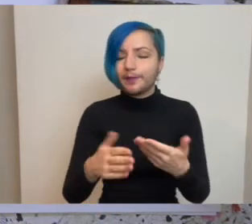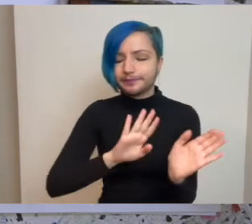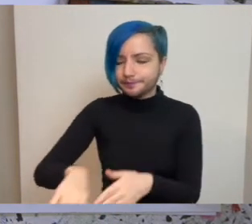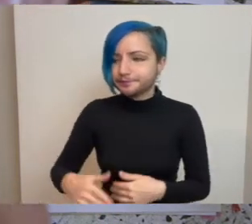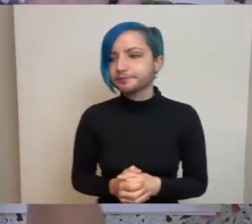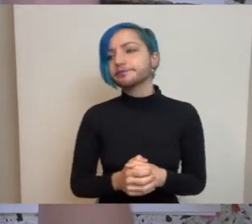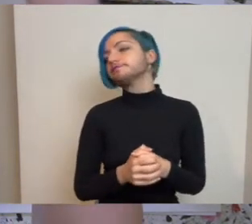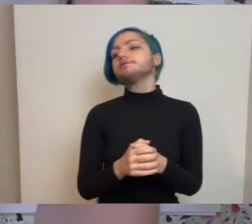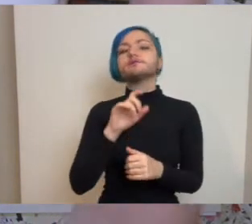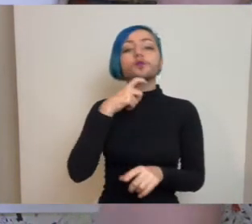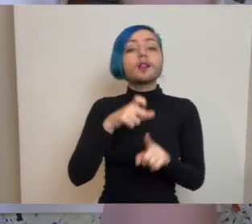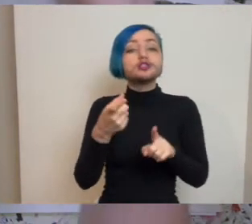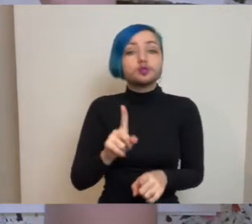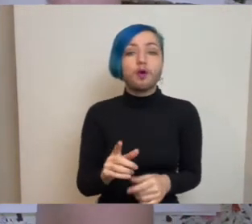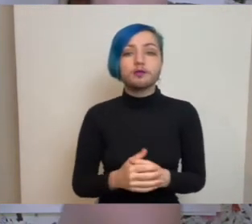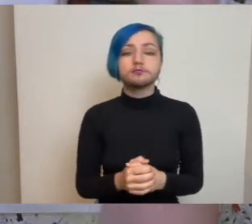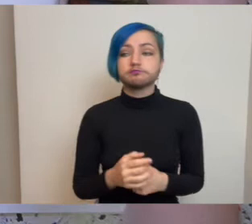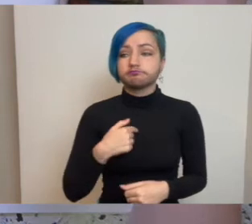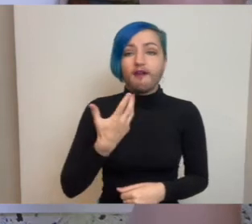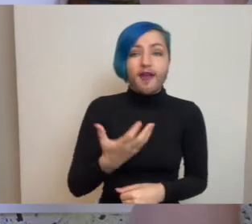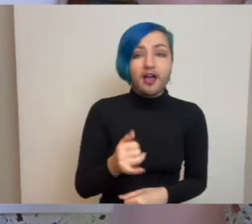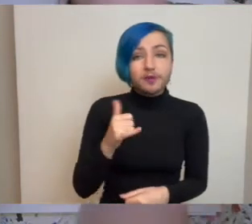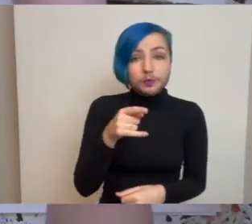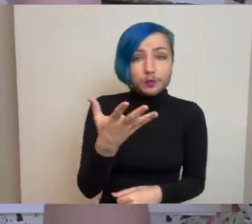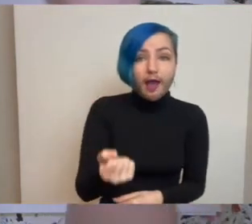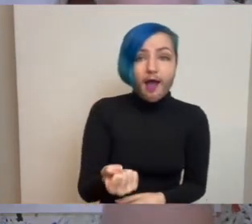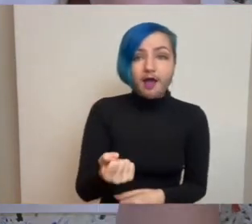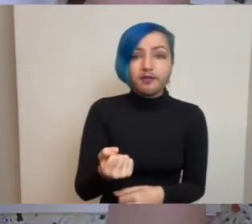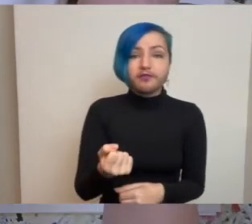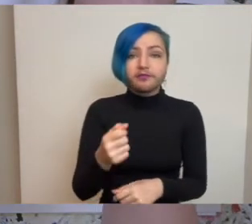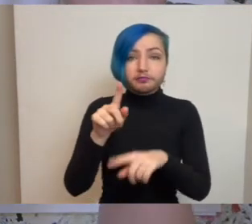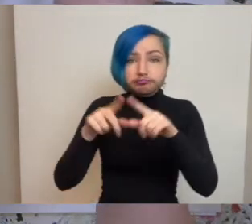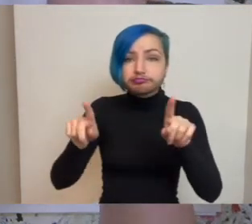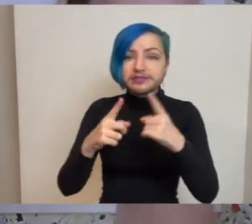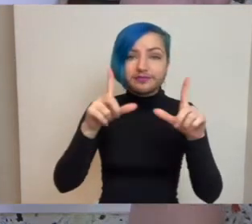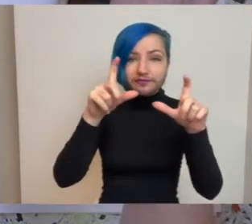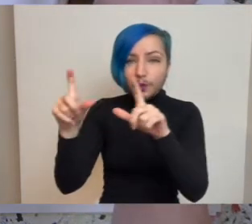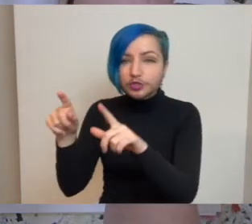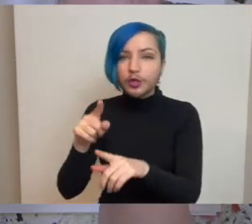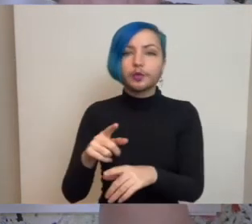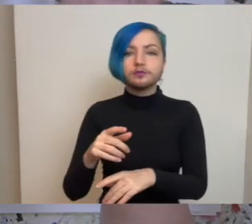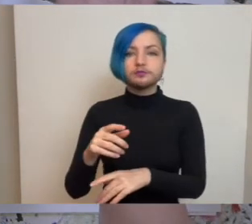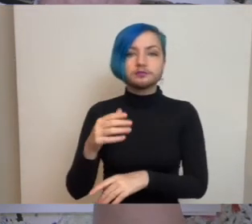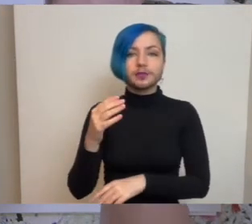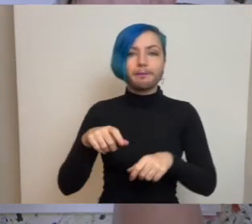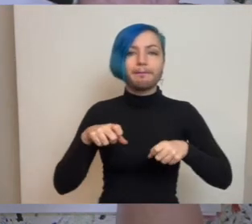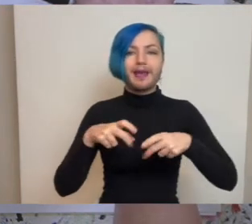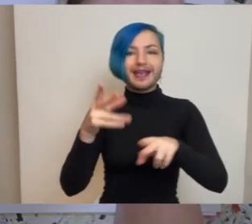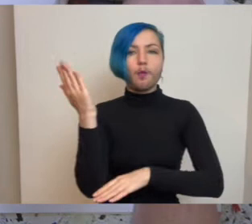do, I've got, and you may also have, a handful of images of some catwalk